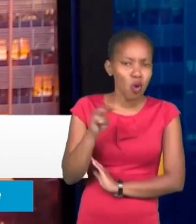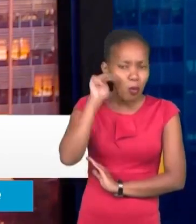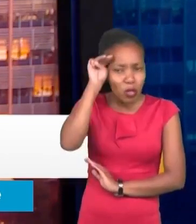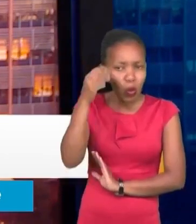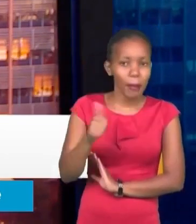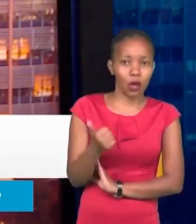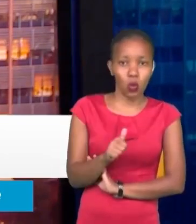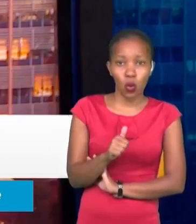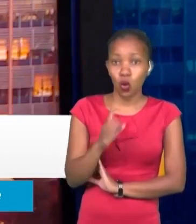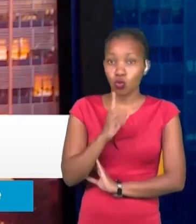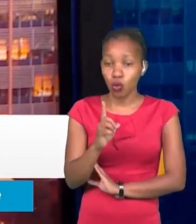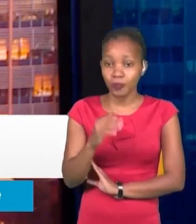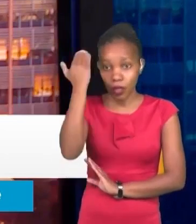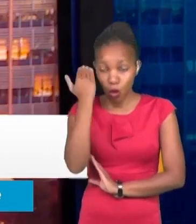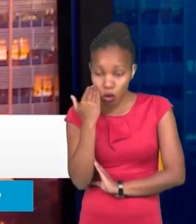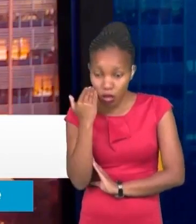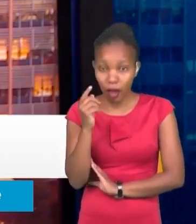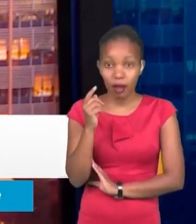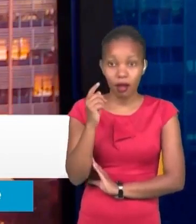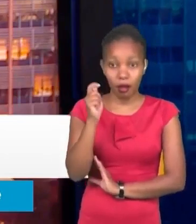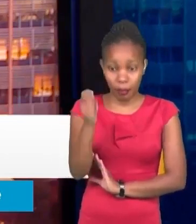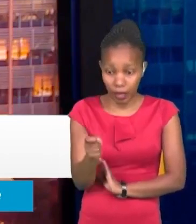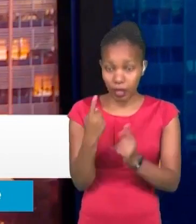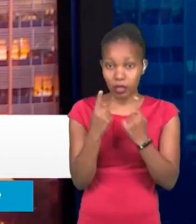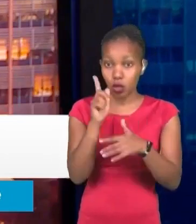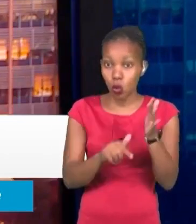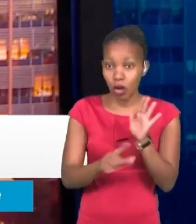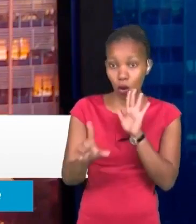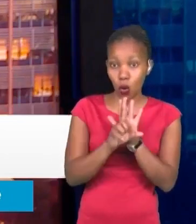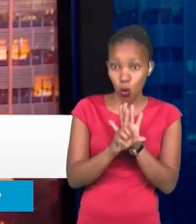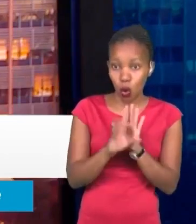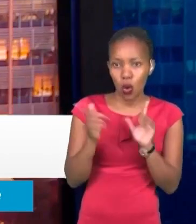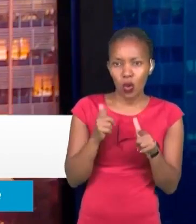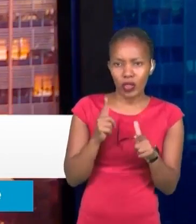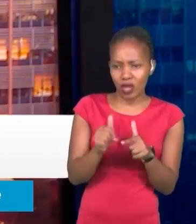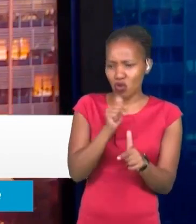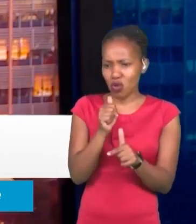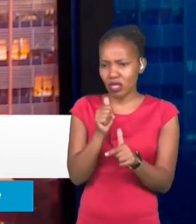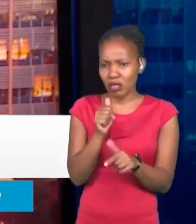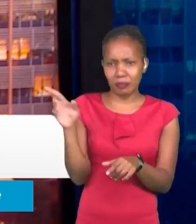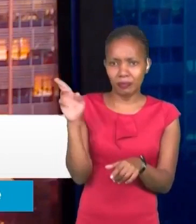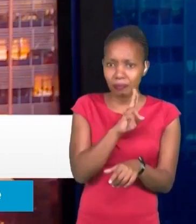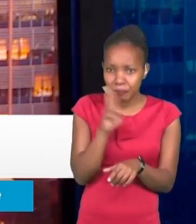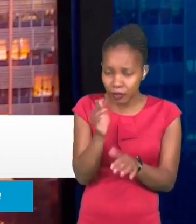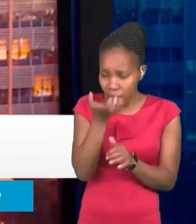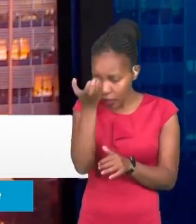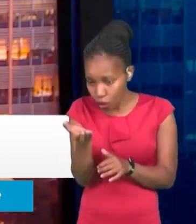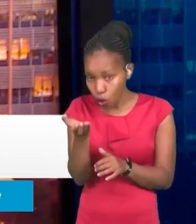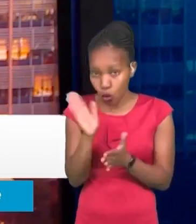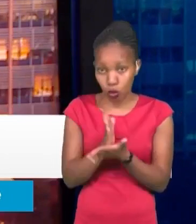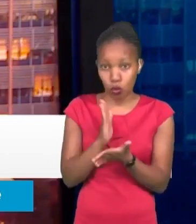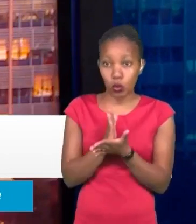yes, the Court of Appeal said that, you know, the law should not be so rigid as to ignore